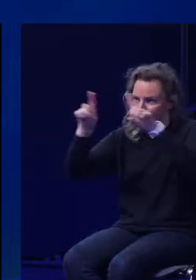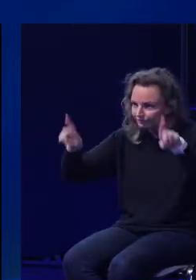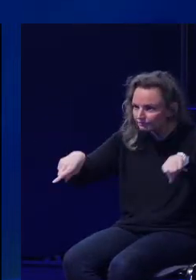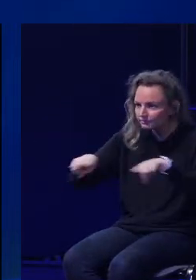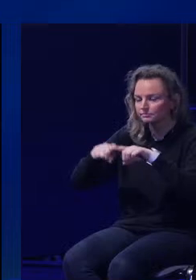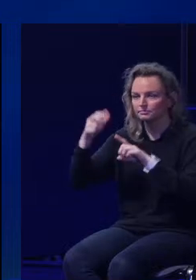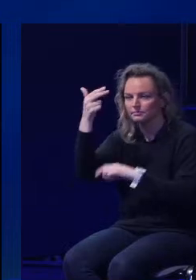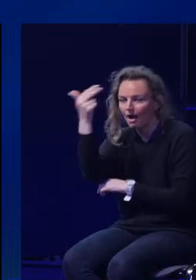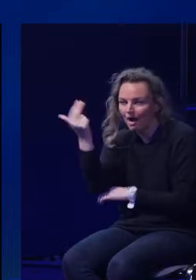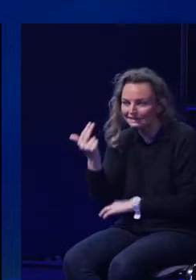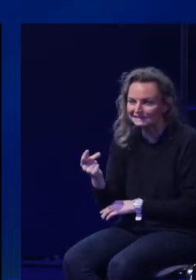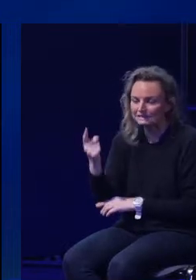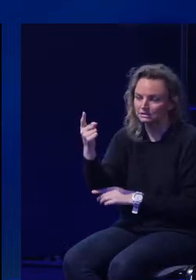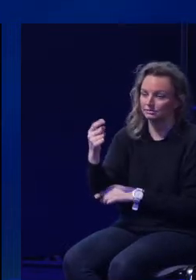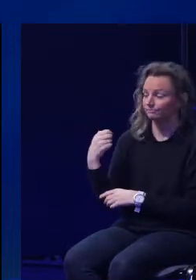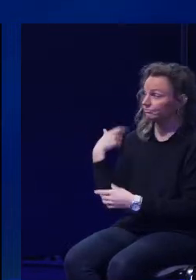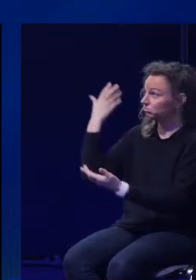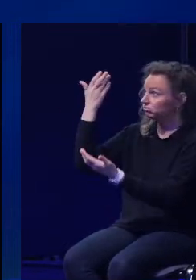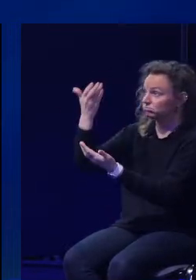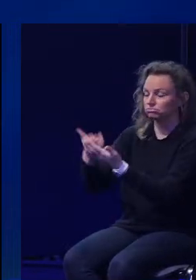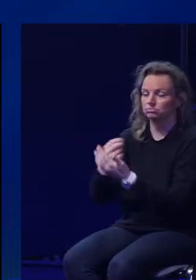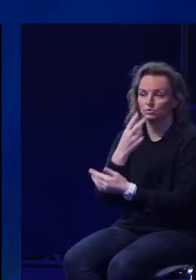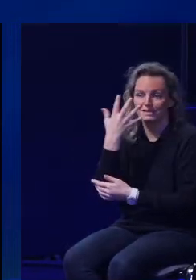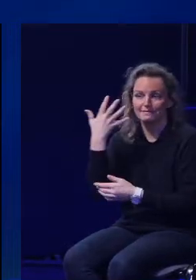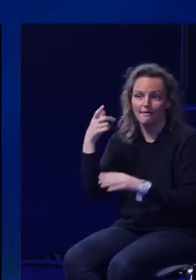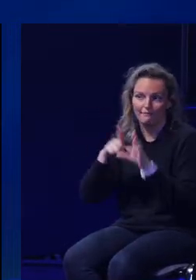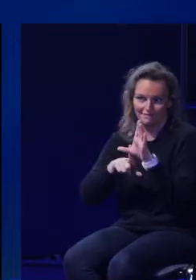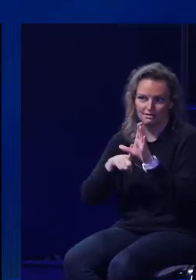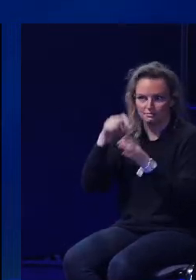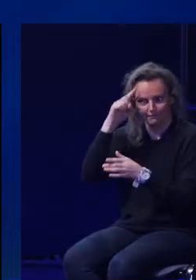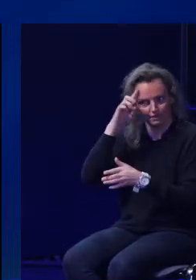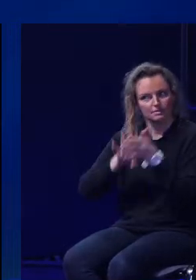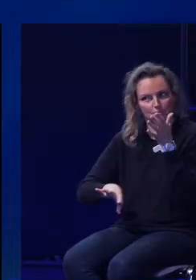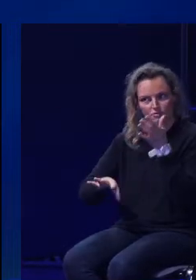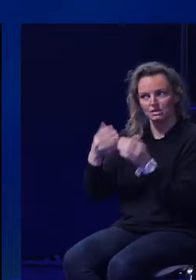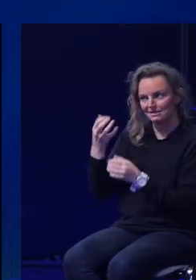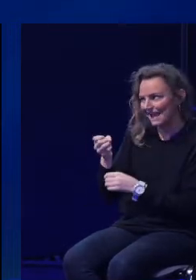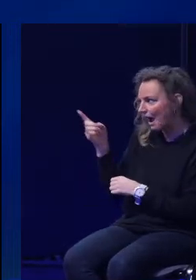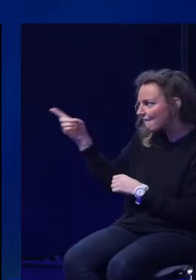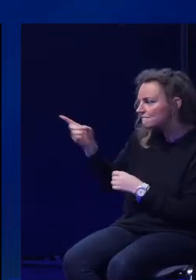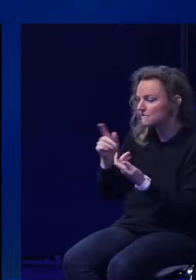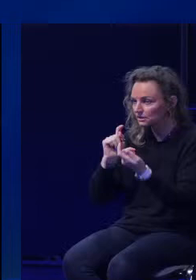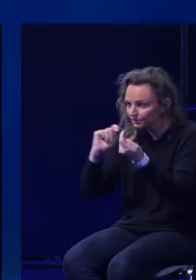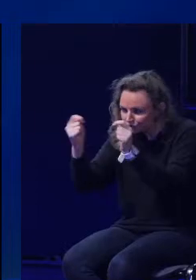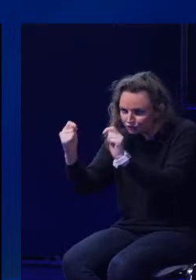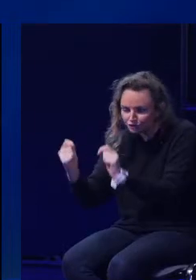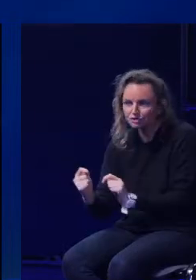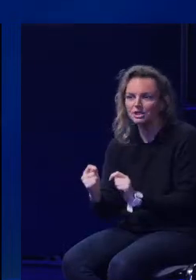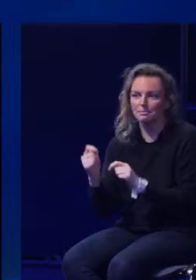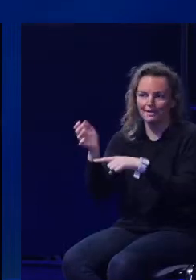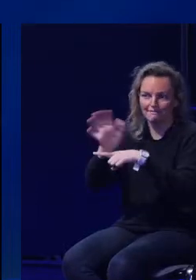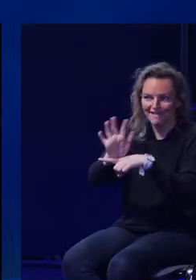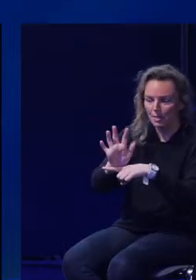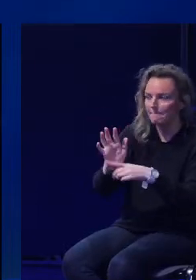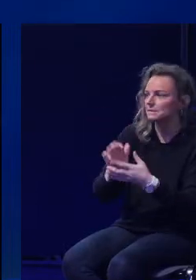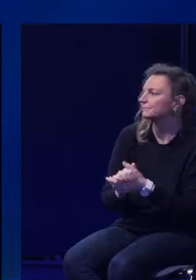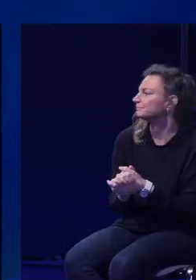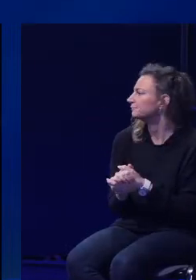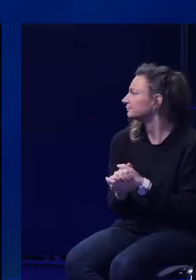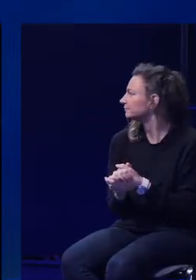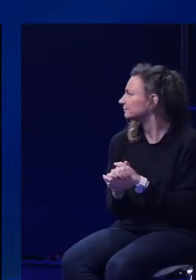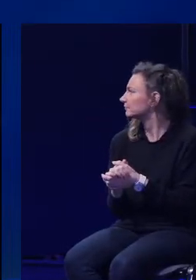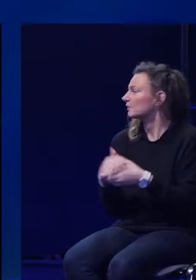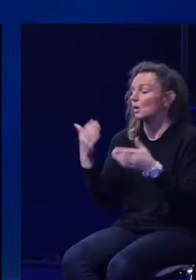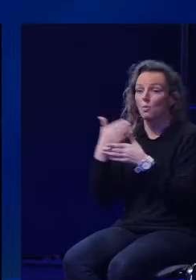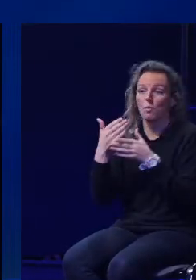He has over 25 years of experience in visual effects, shaping films for Ridley Scott. Has worked with